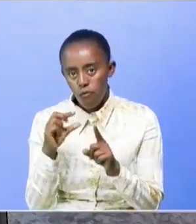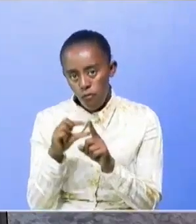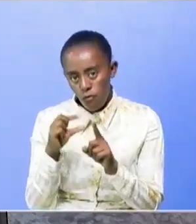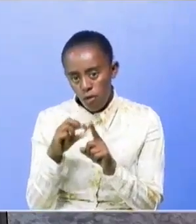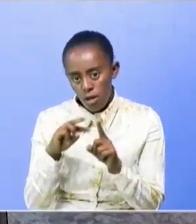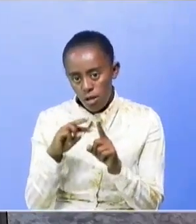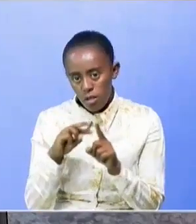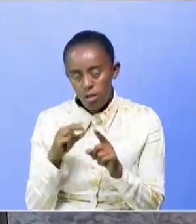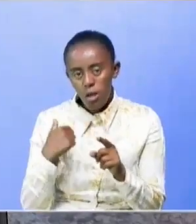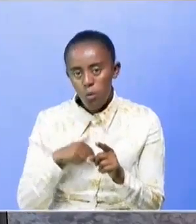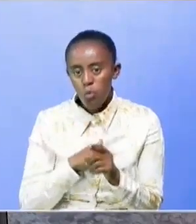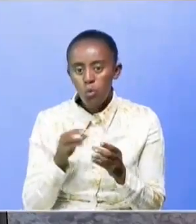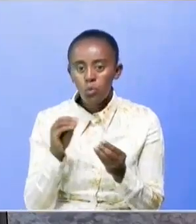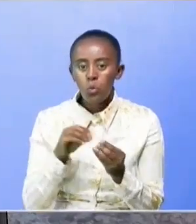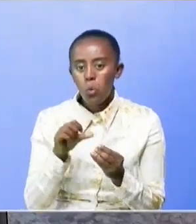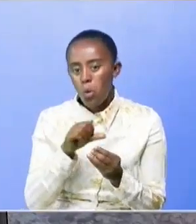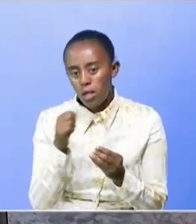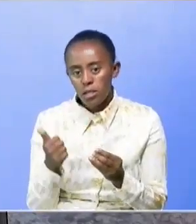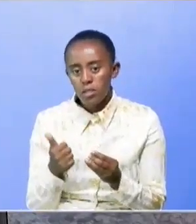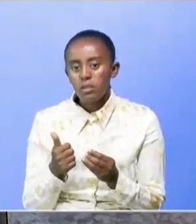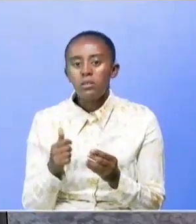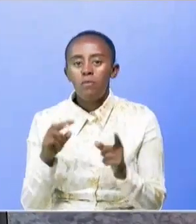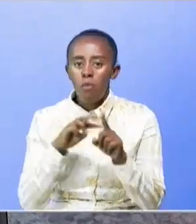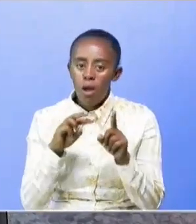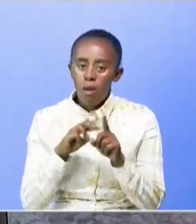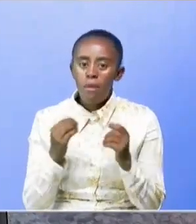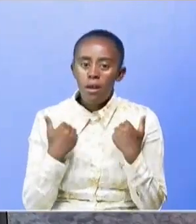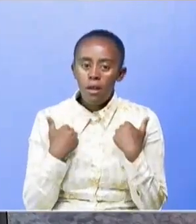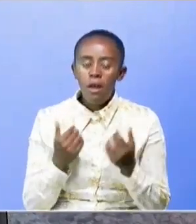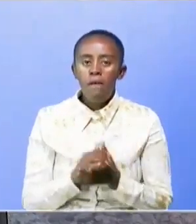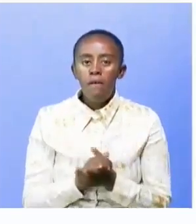far. We also have other vocabularies.